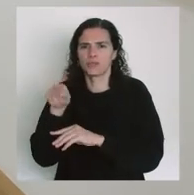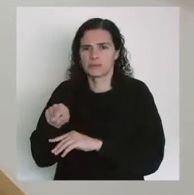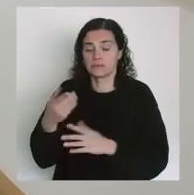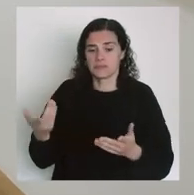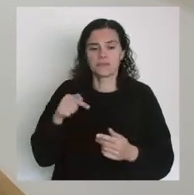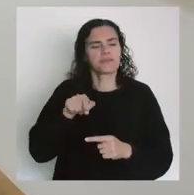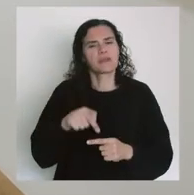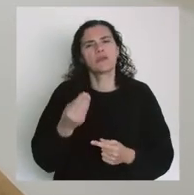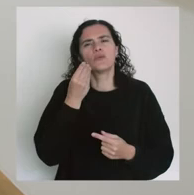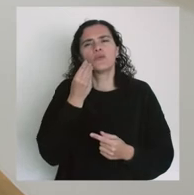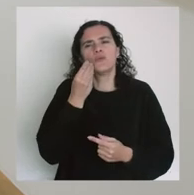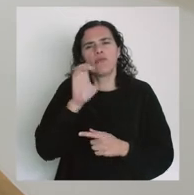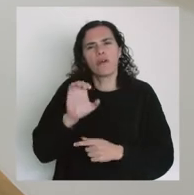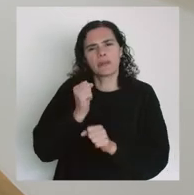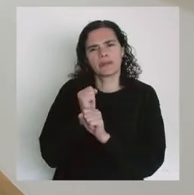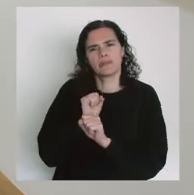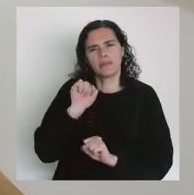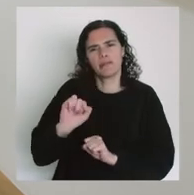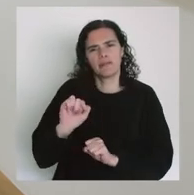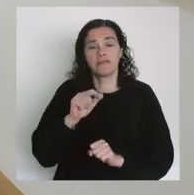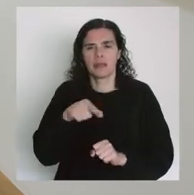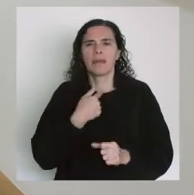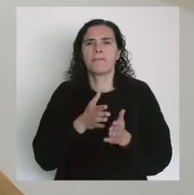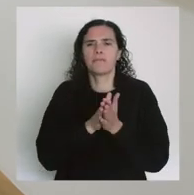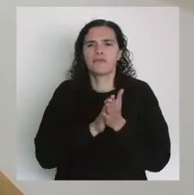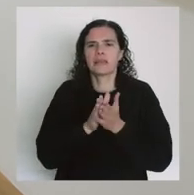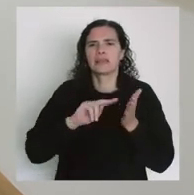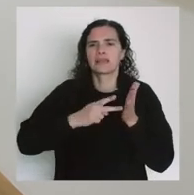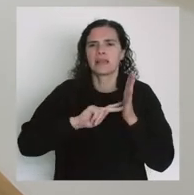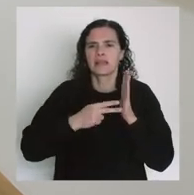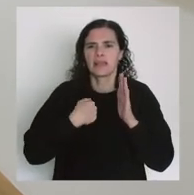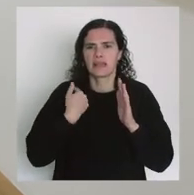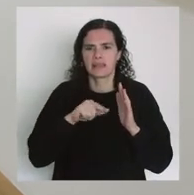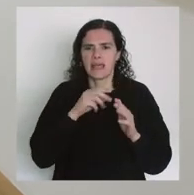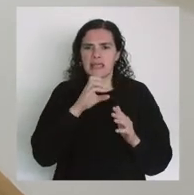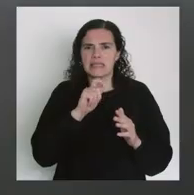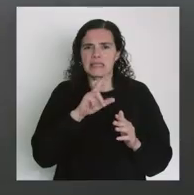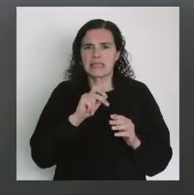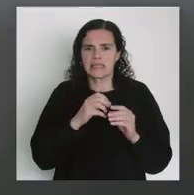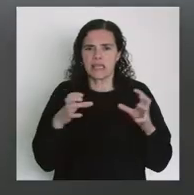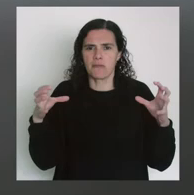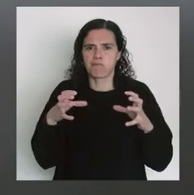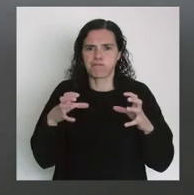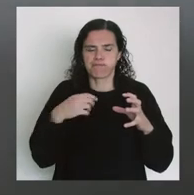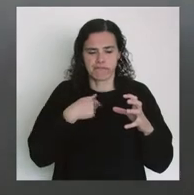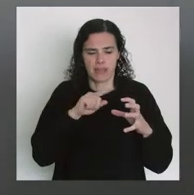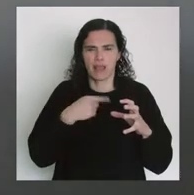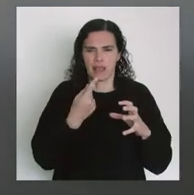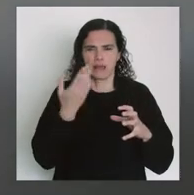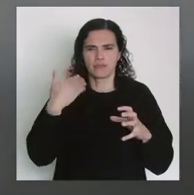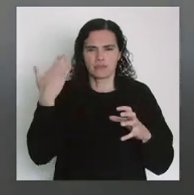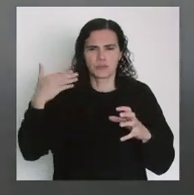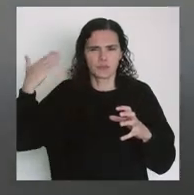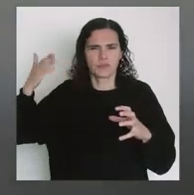And that's actually the way they work. They use a technique of lost wax, which is a very, very